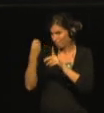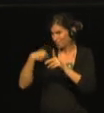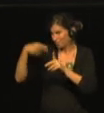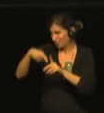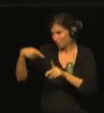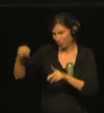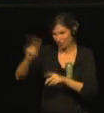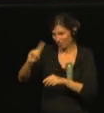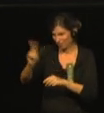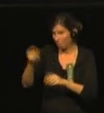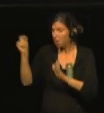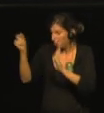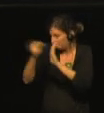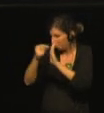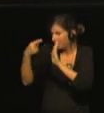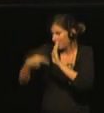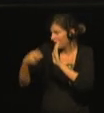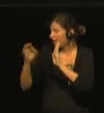indicator.